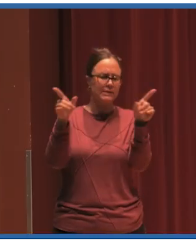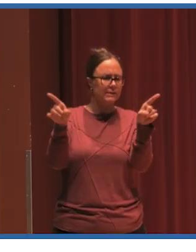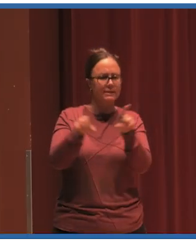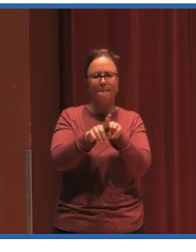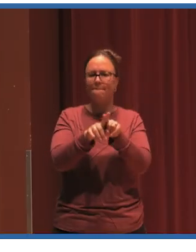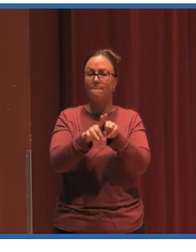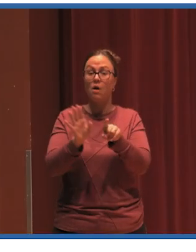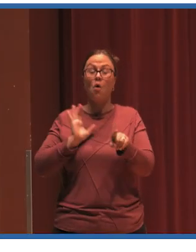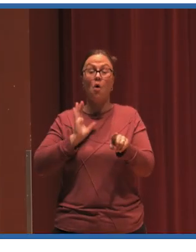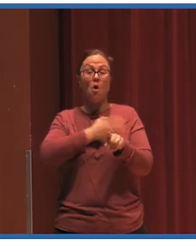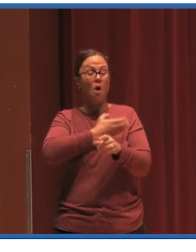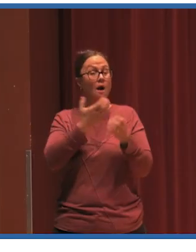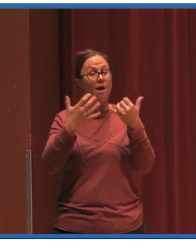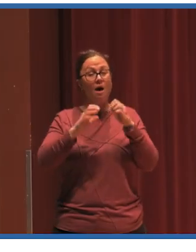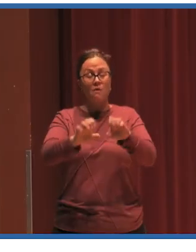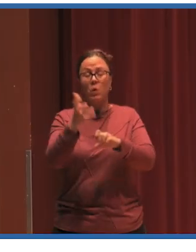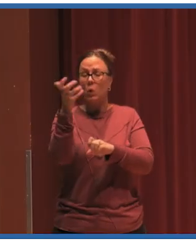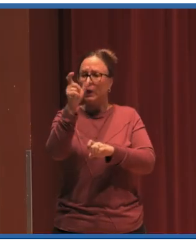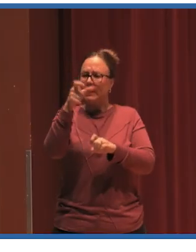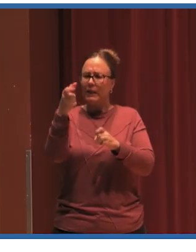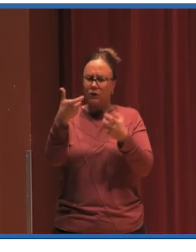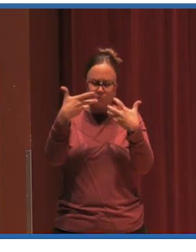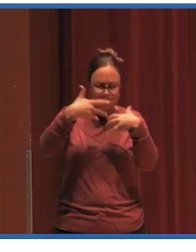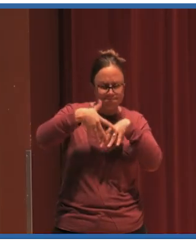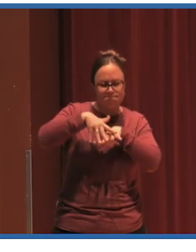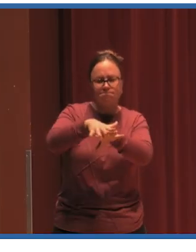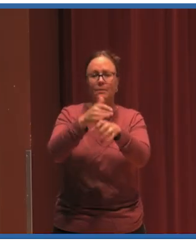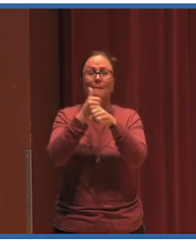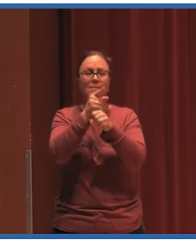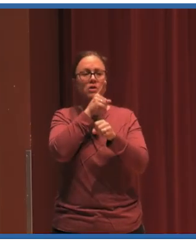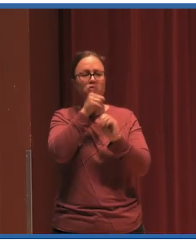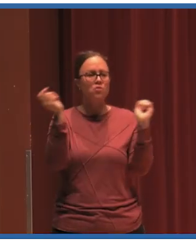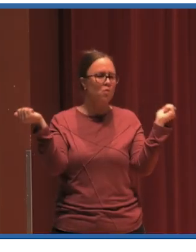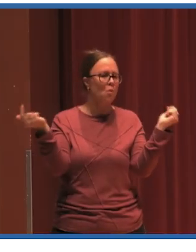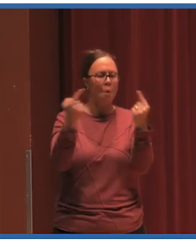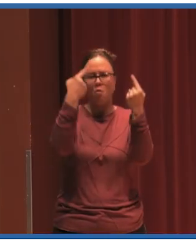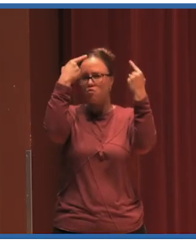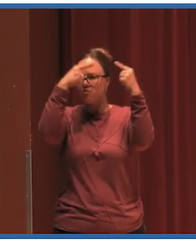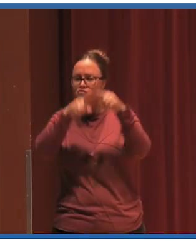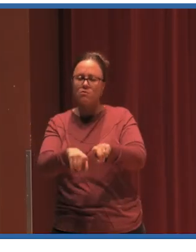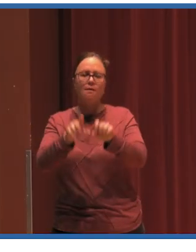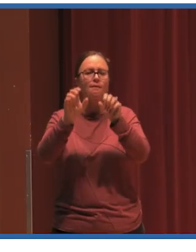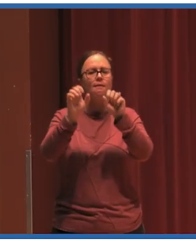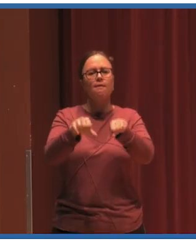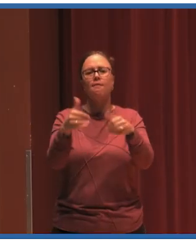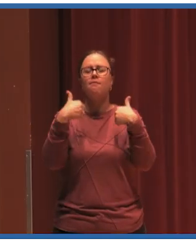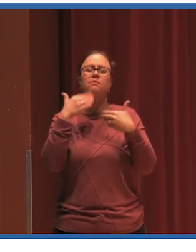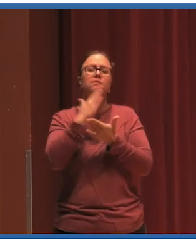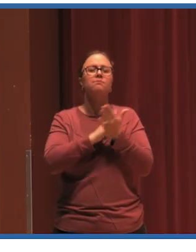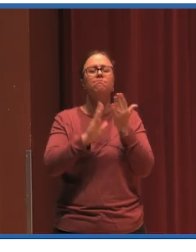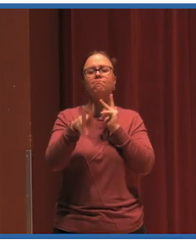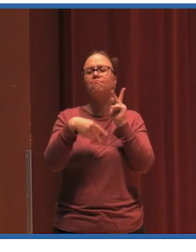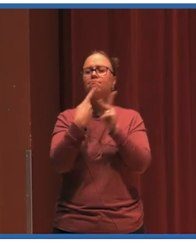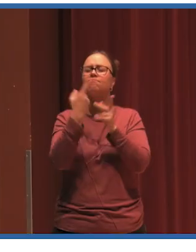Because our efforts are needed. We need to align them. We need to make sure that we agree and can kind of come to some level of